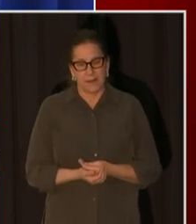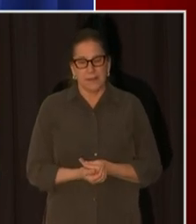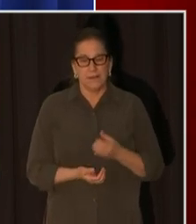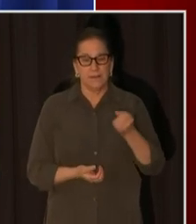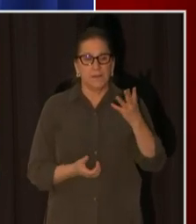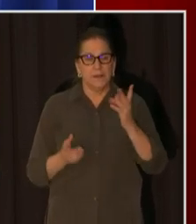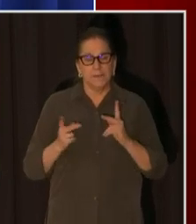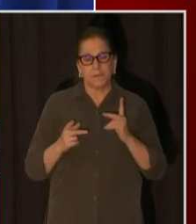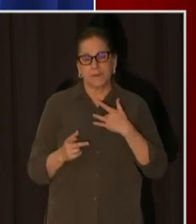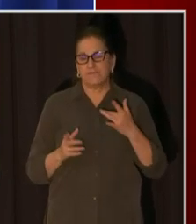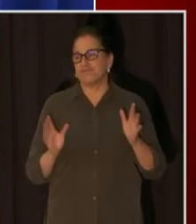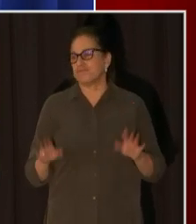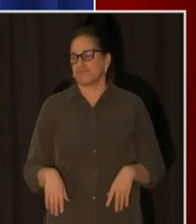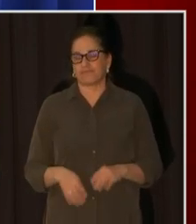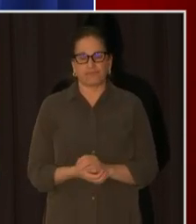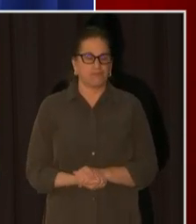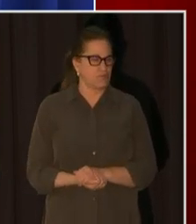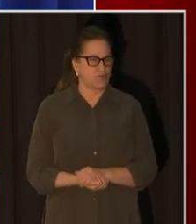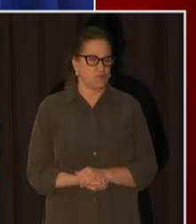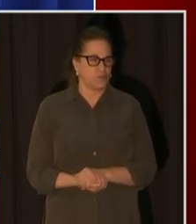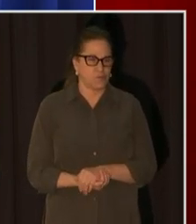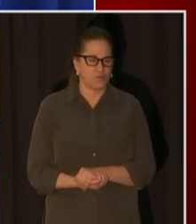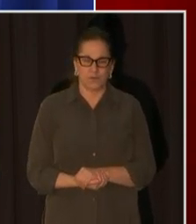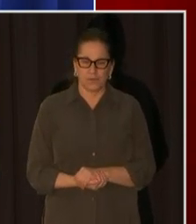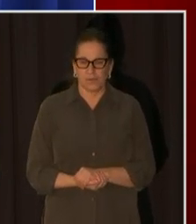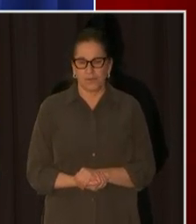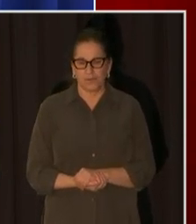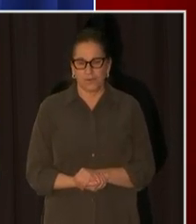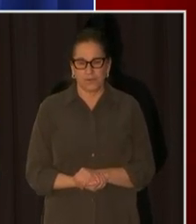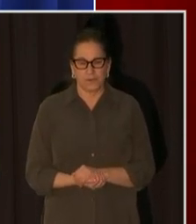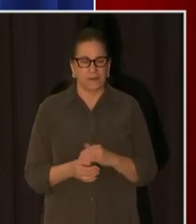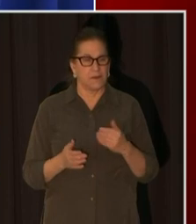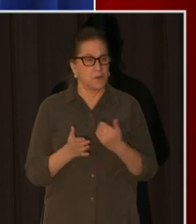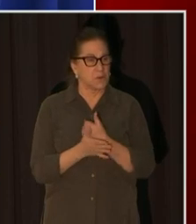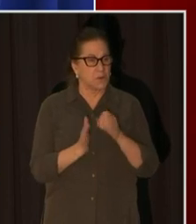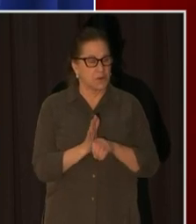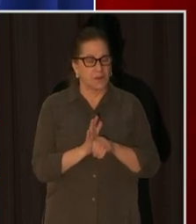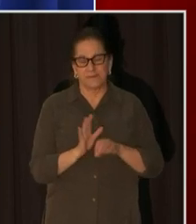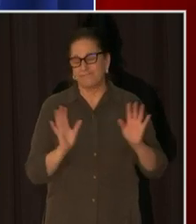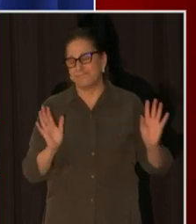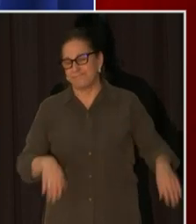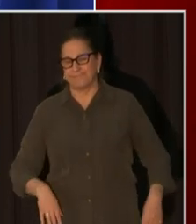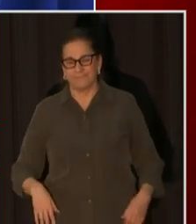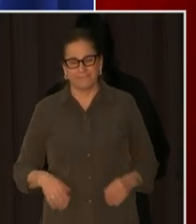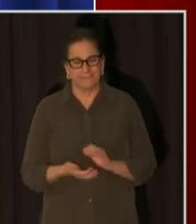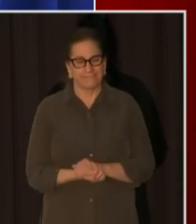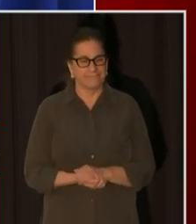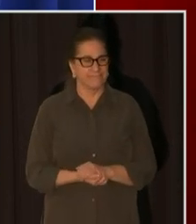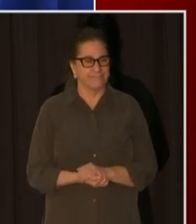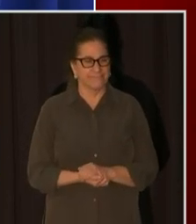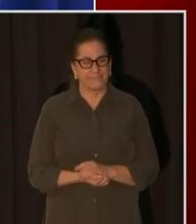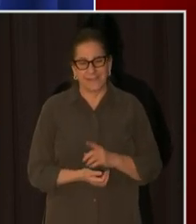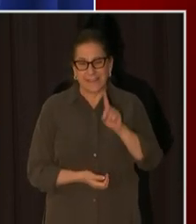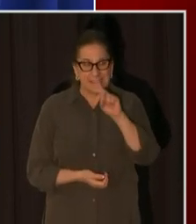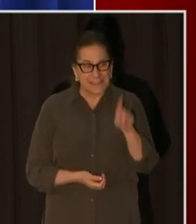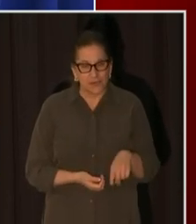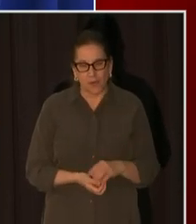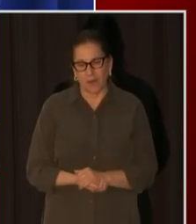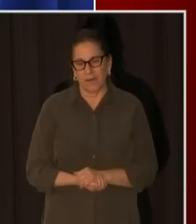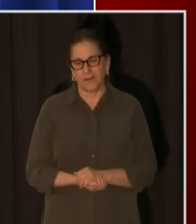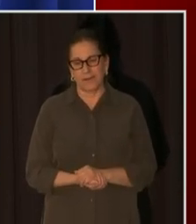Perry. I'm in my new book, Know Your Price, I look at devaluation at a city level, and I look at